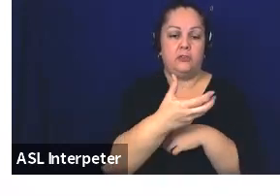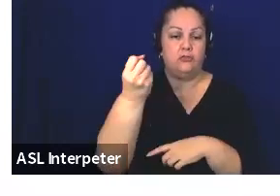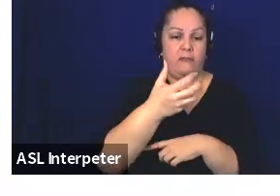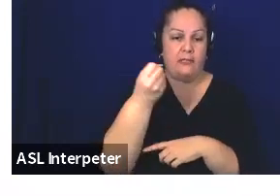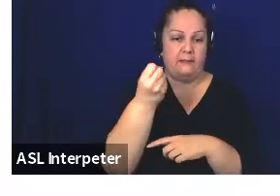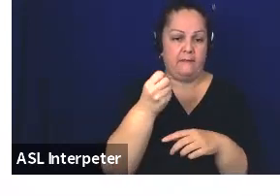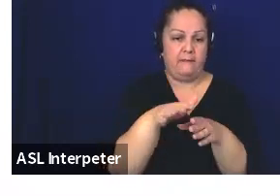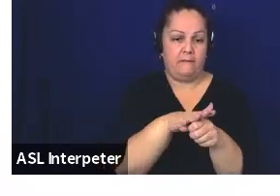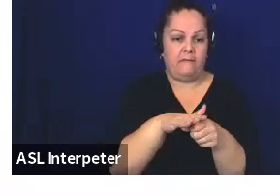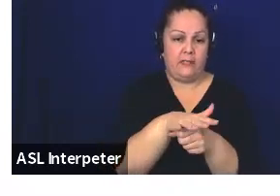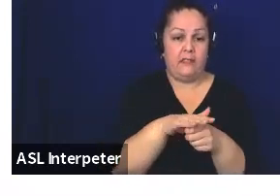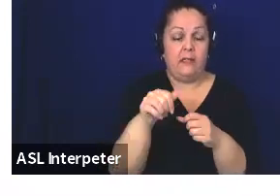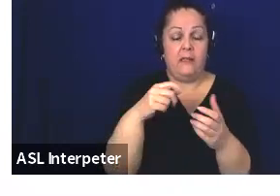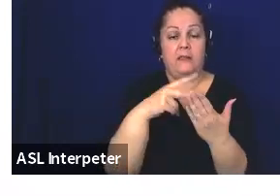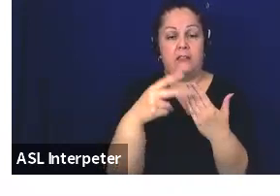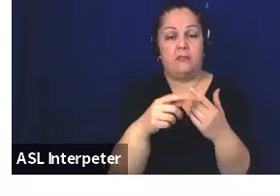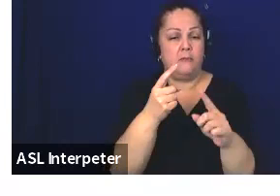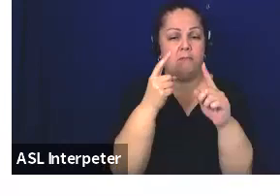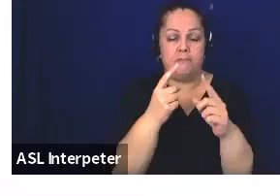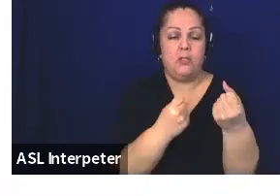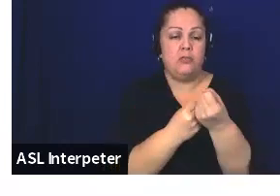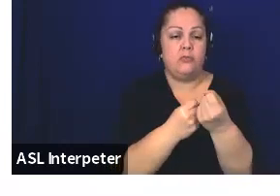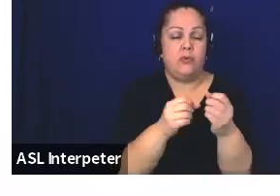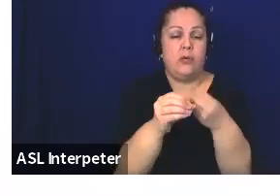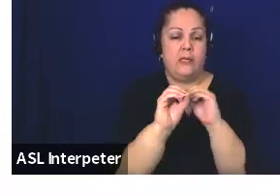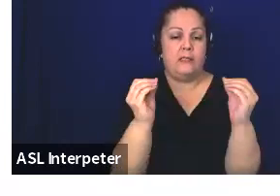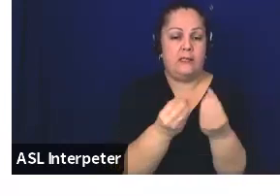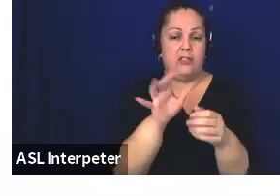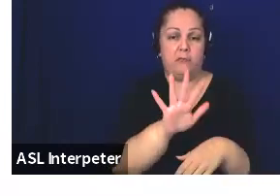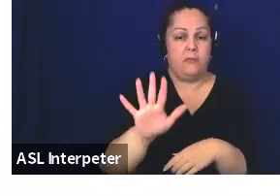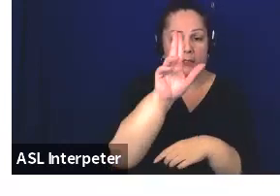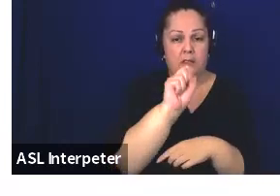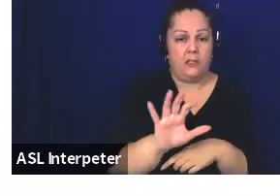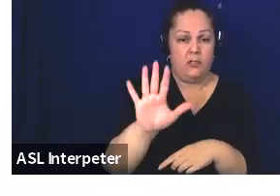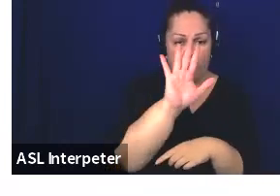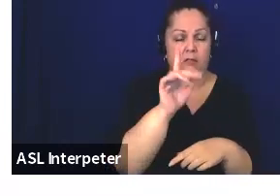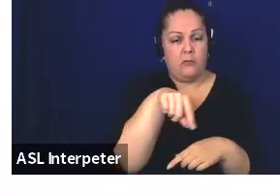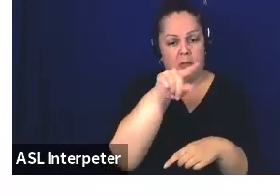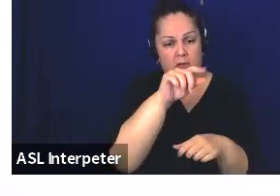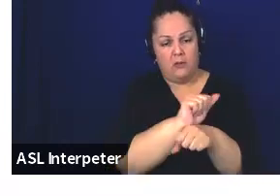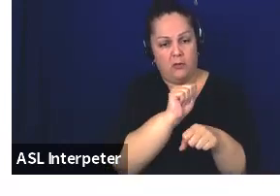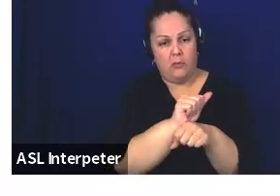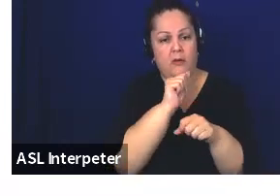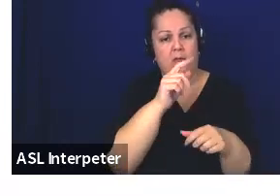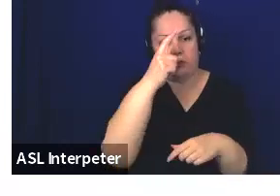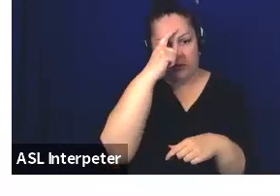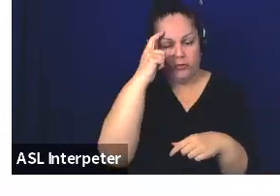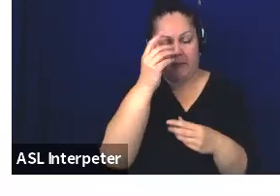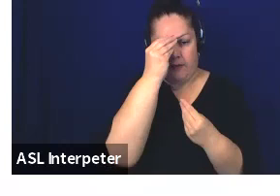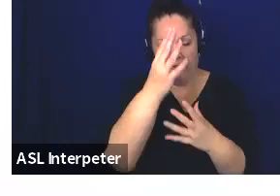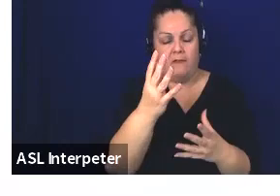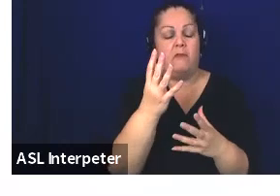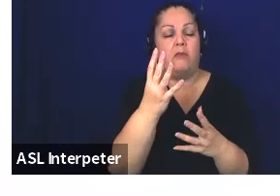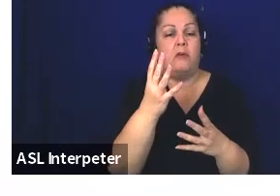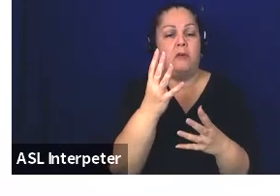Crime. This program aims to support organizations across the country as they work to integrate a trauma-informed approach to each level